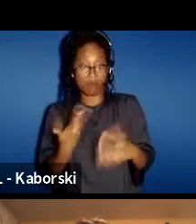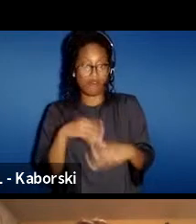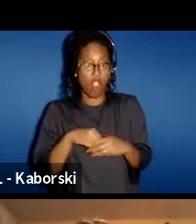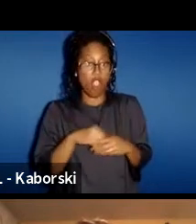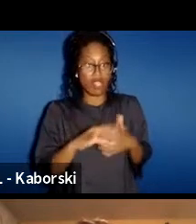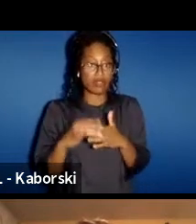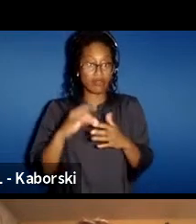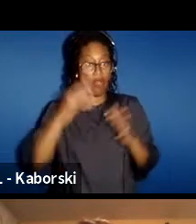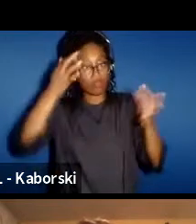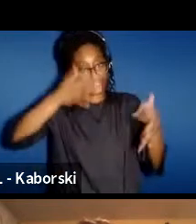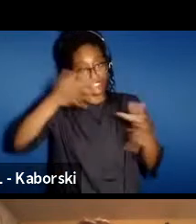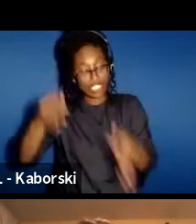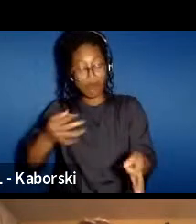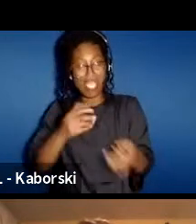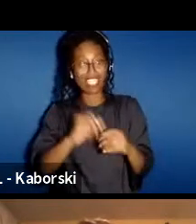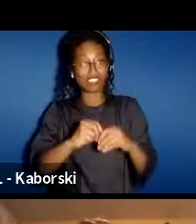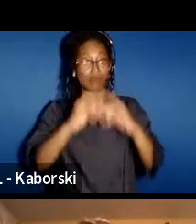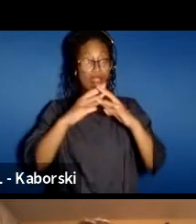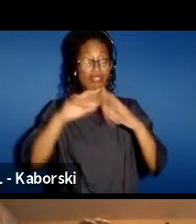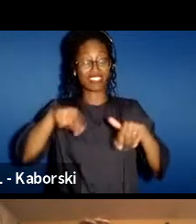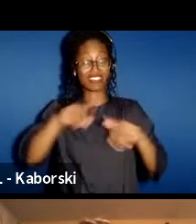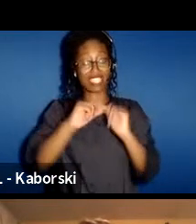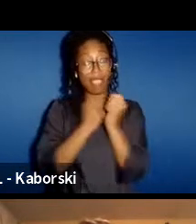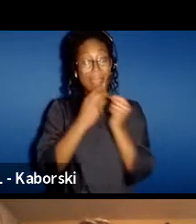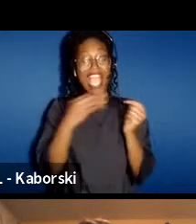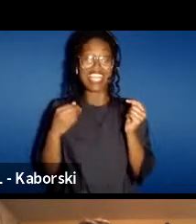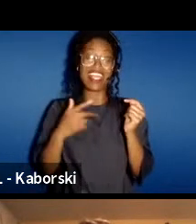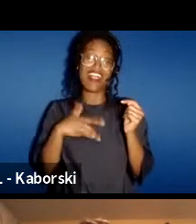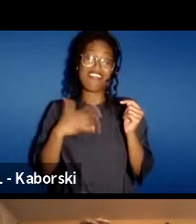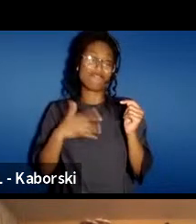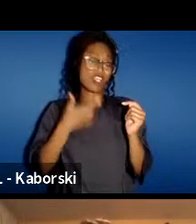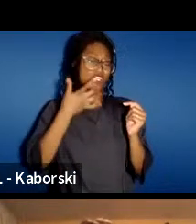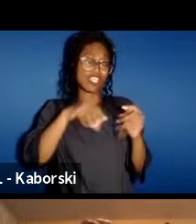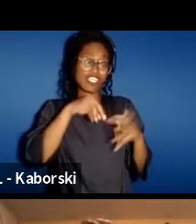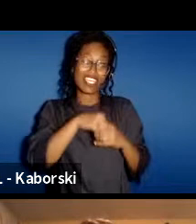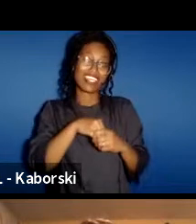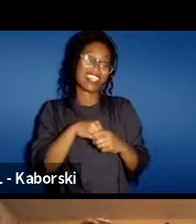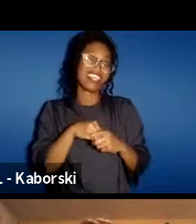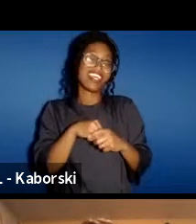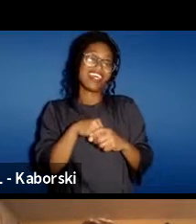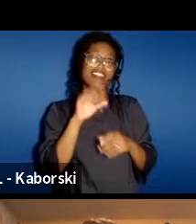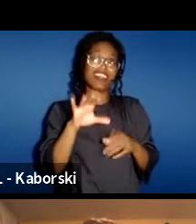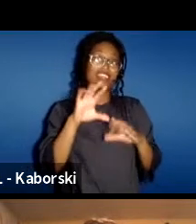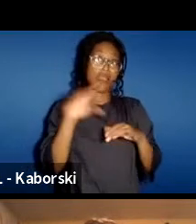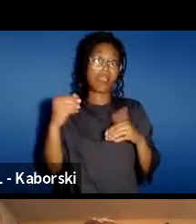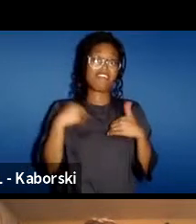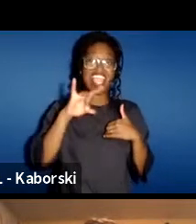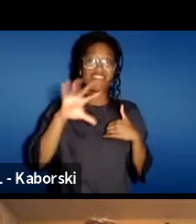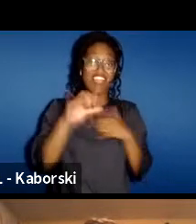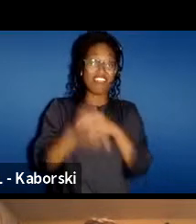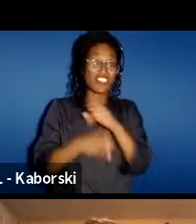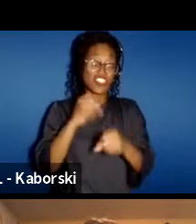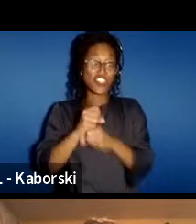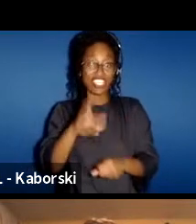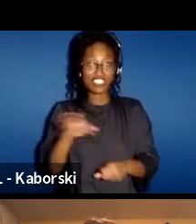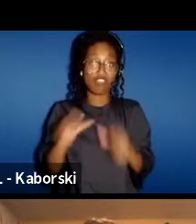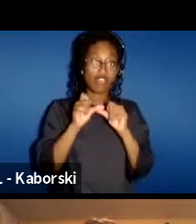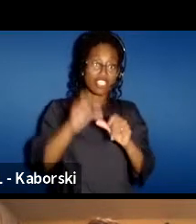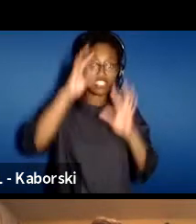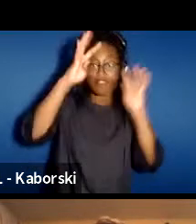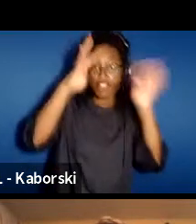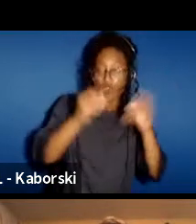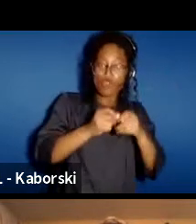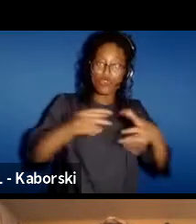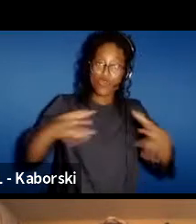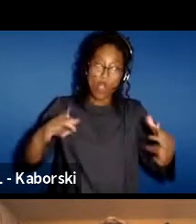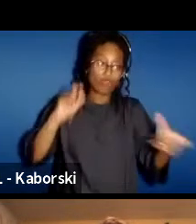and feel so lucky to be a part of a company with an 85-year history that is constantly innovating and growing